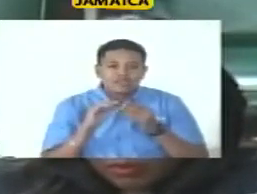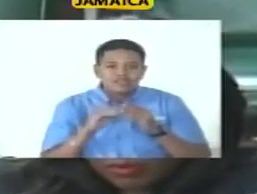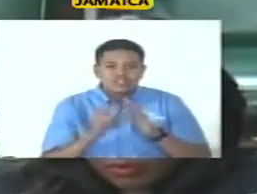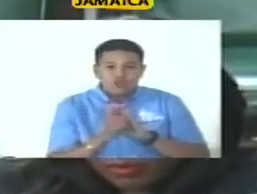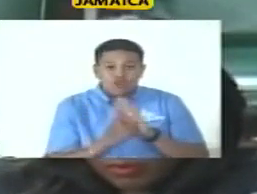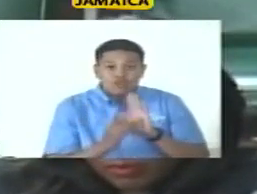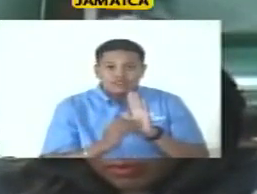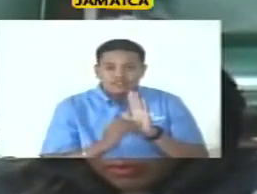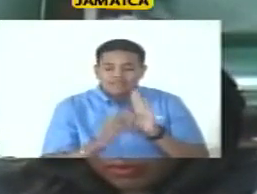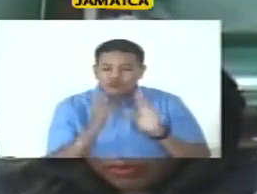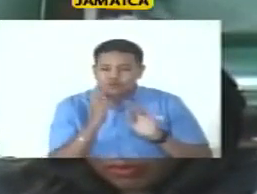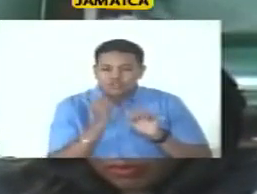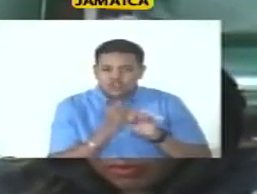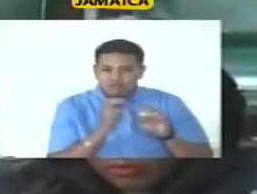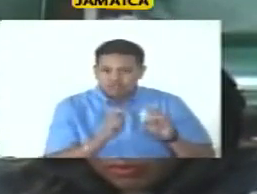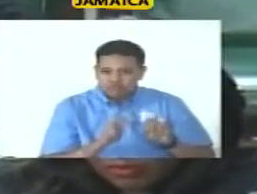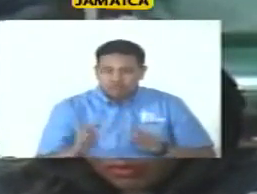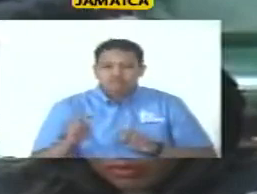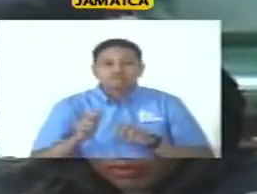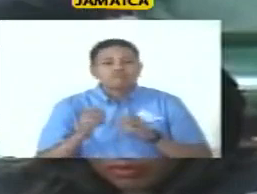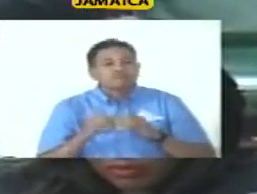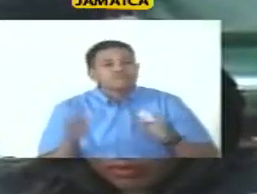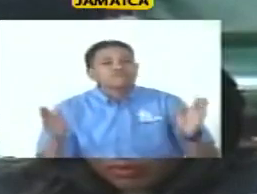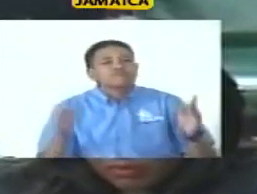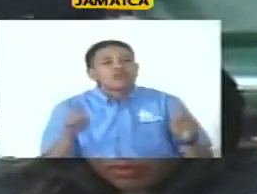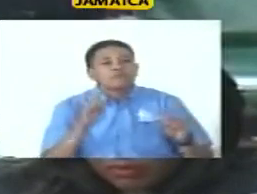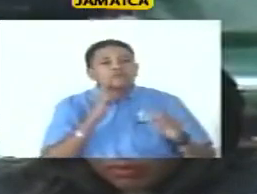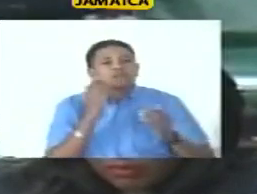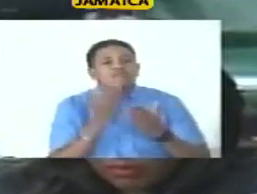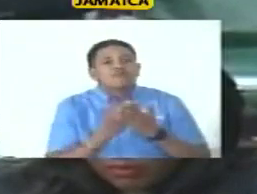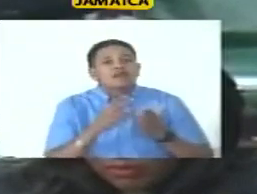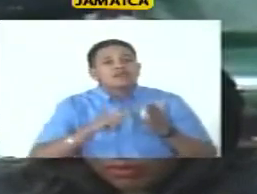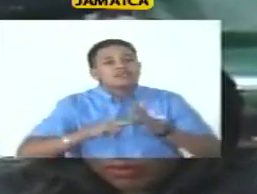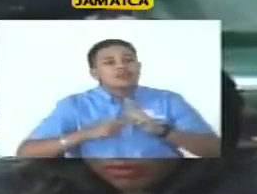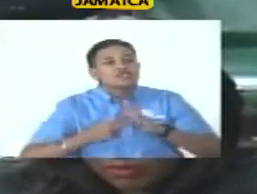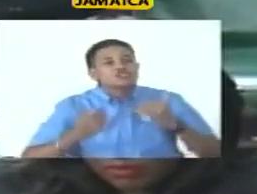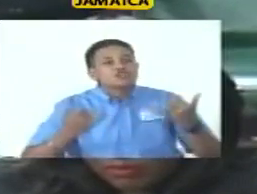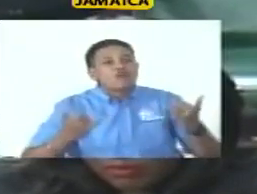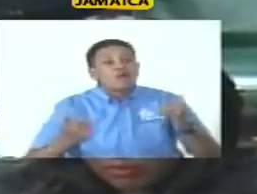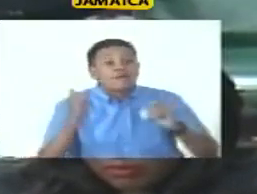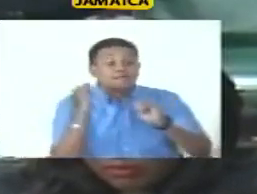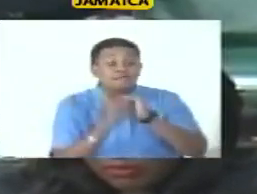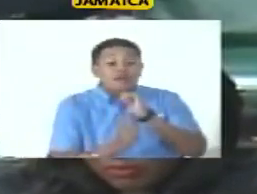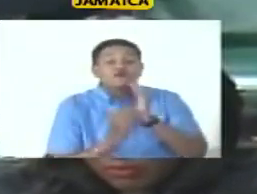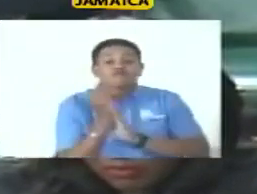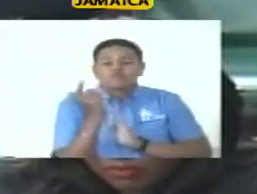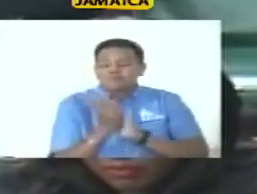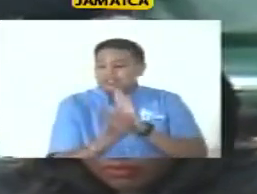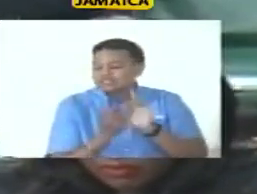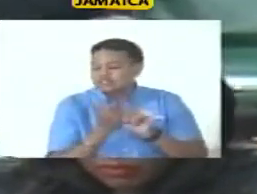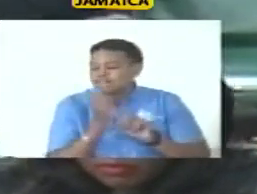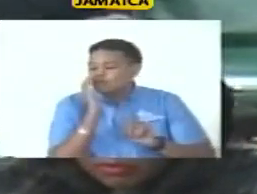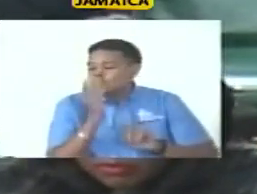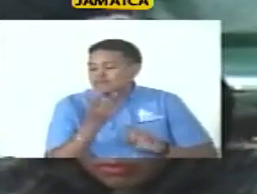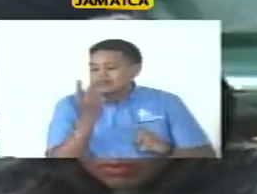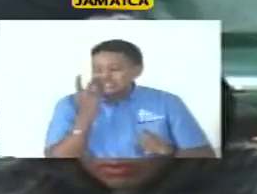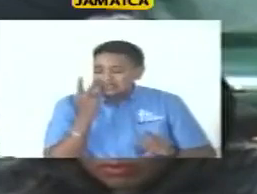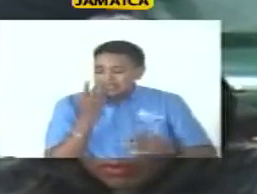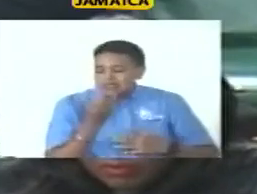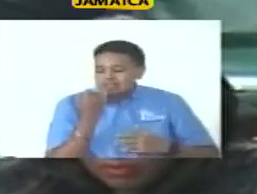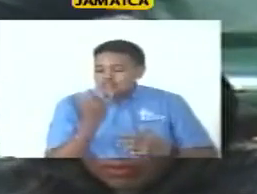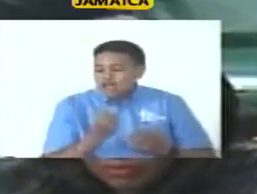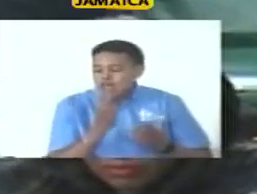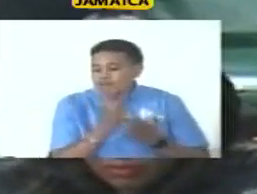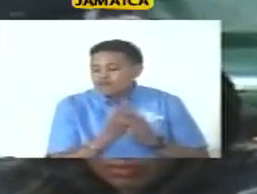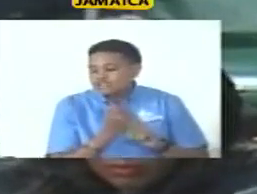itself, and the fact that the intention now on passage of the bill will be to seek the approval